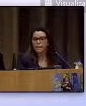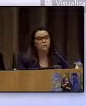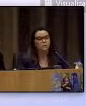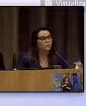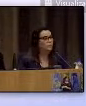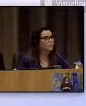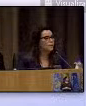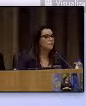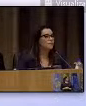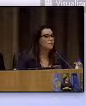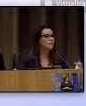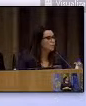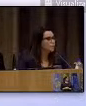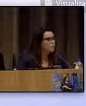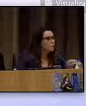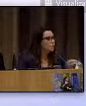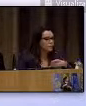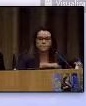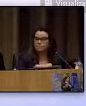which is an